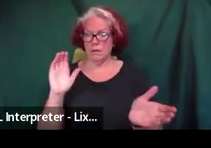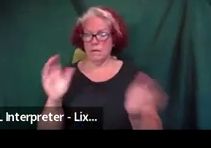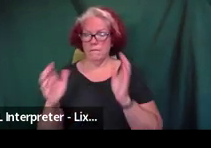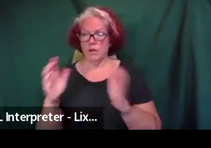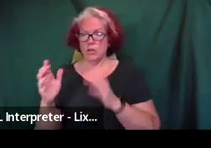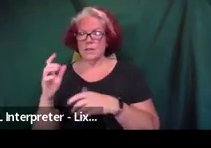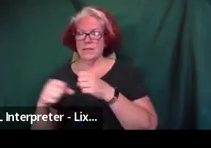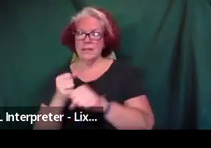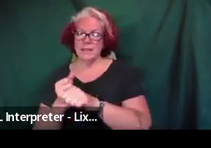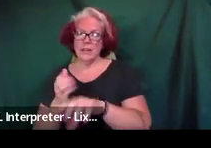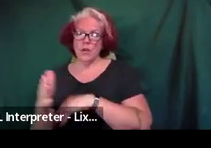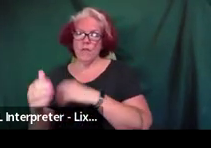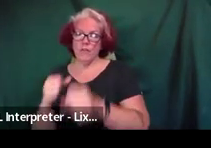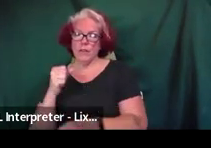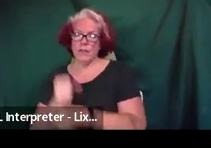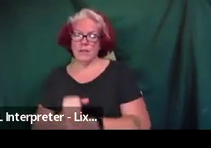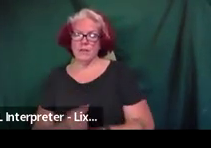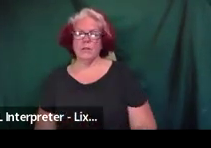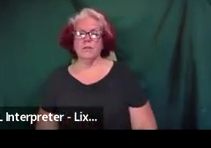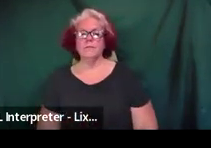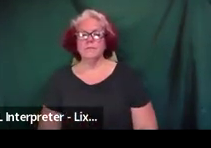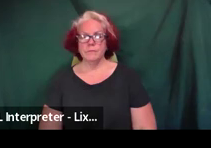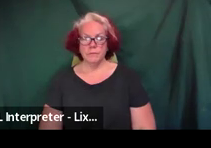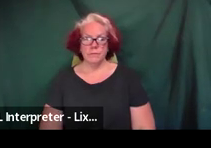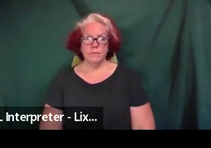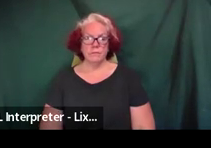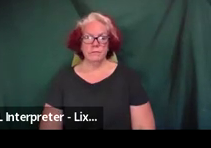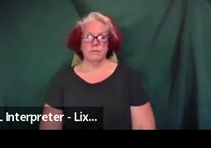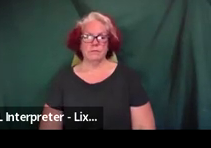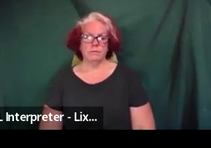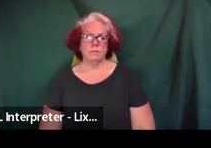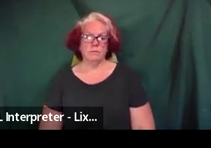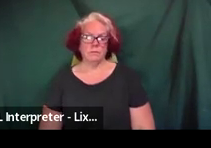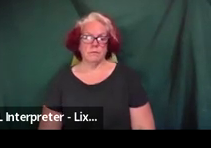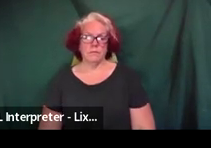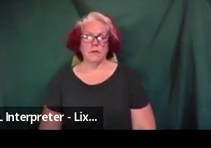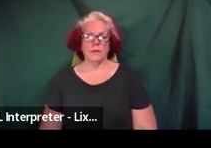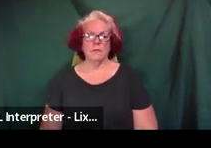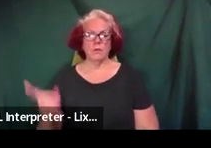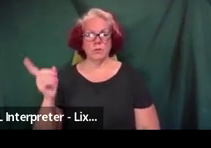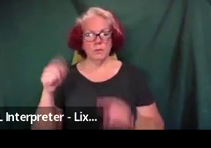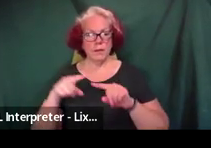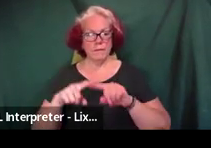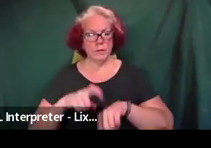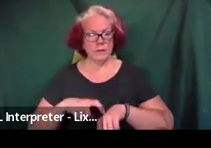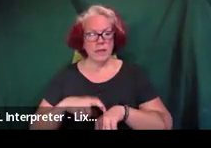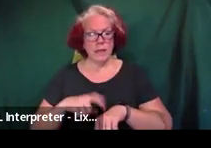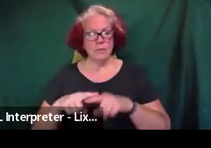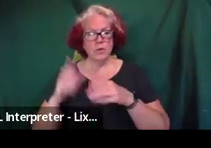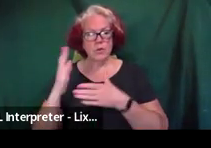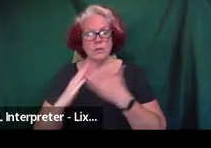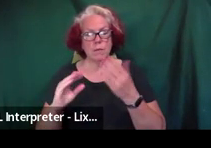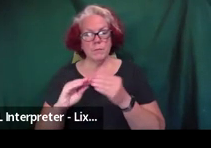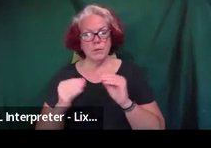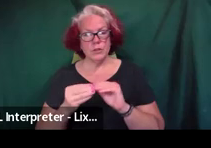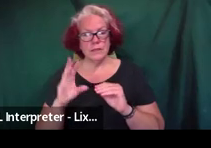which the superintendent raised. Great, okay. And be mindful of time. So moving to section number 6,